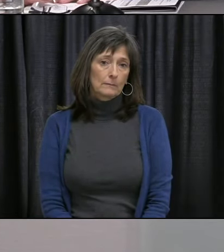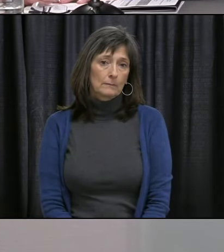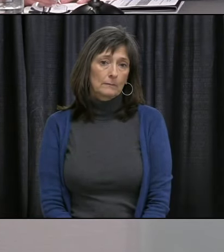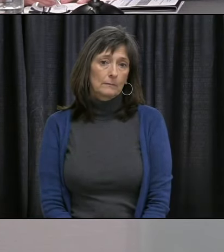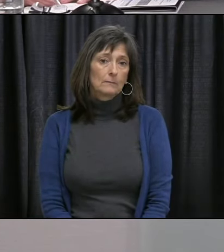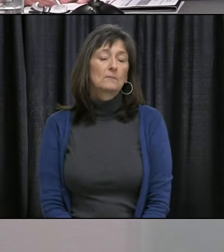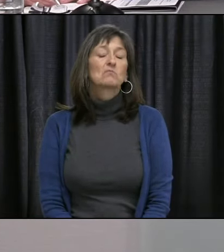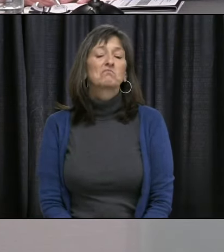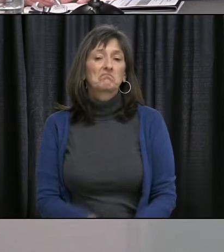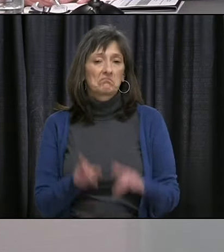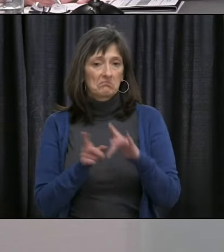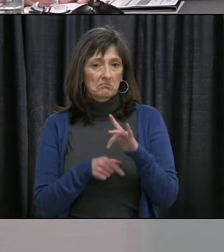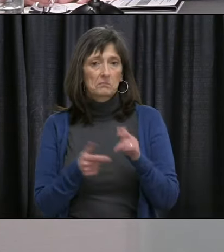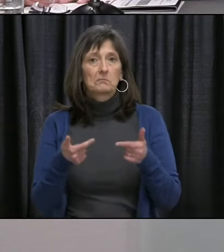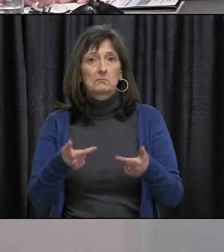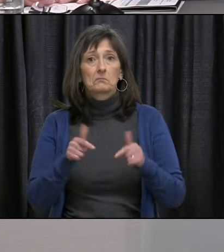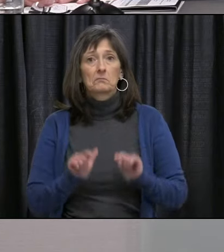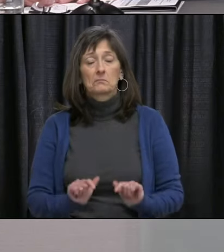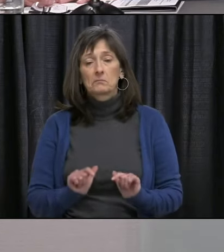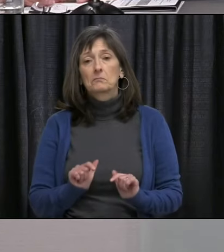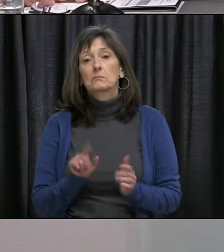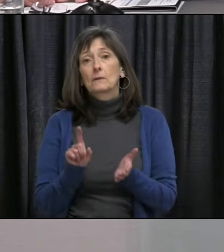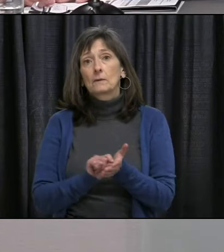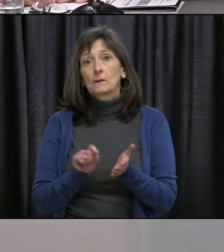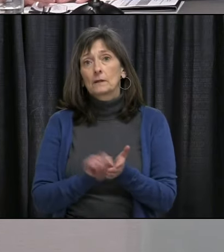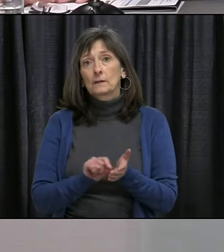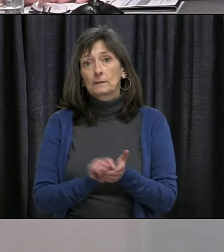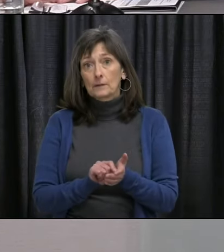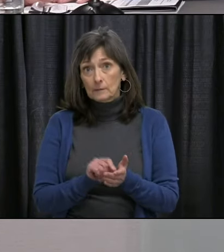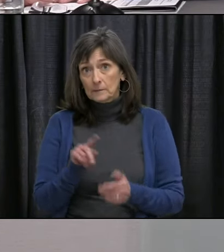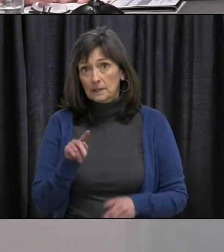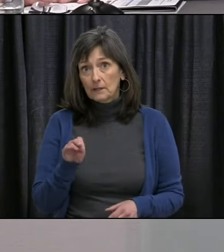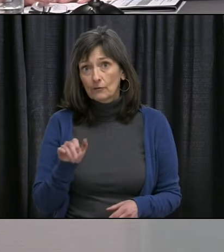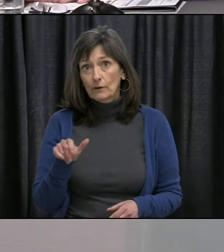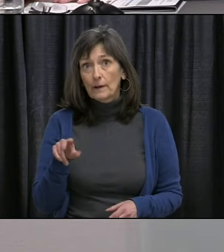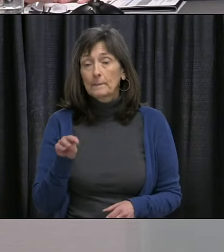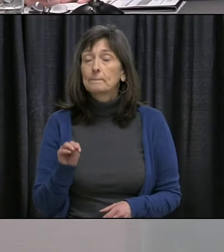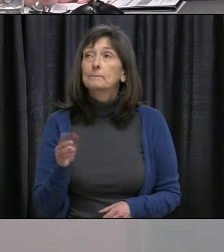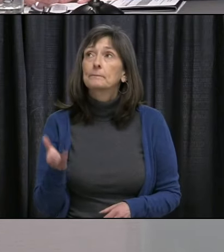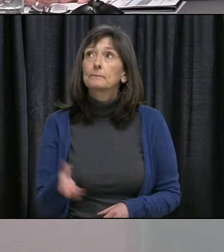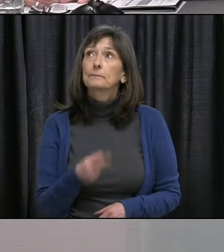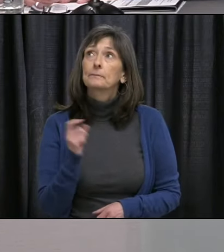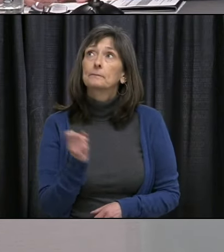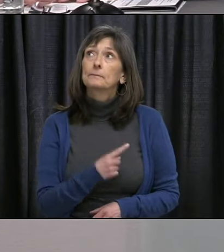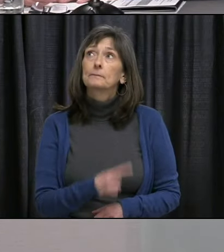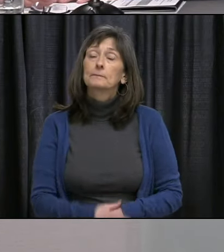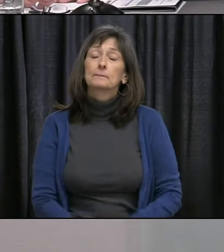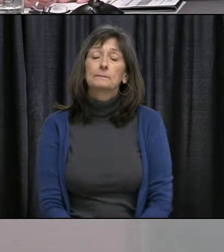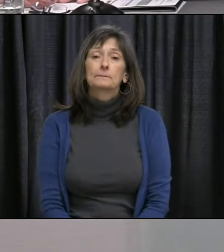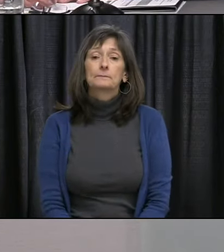Okay, Kellyanne, we're going to come back to you. We're going to go to Peter Jackson of the Telegram. Please press star 1.